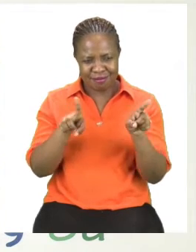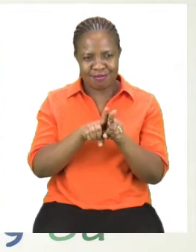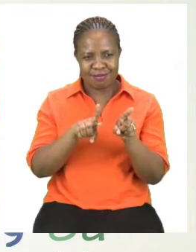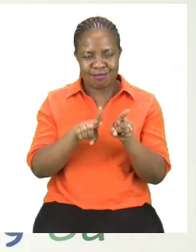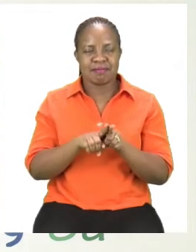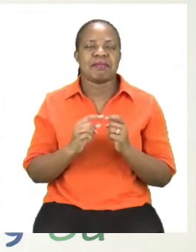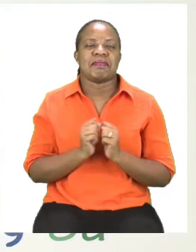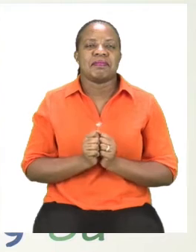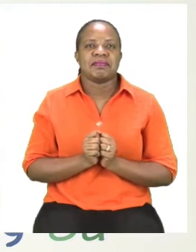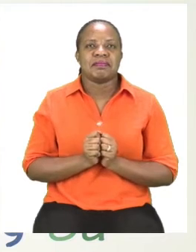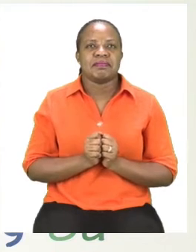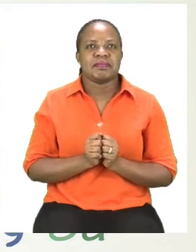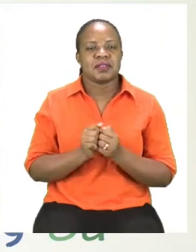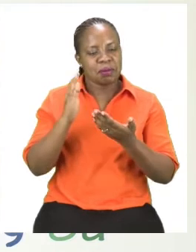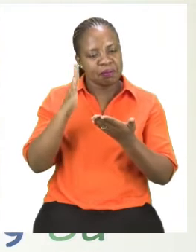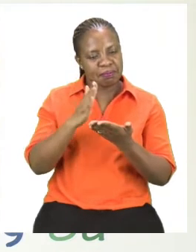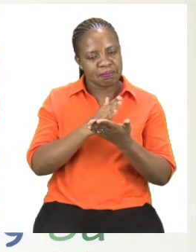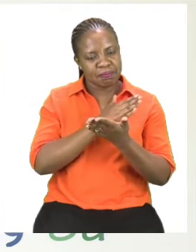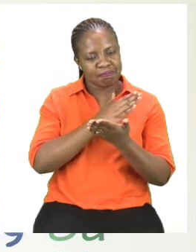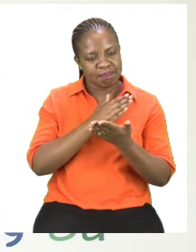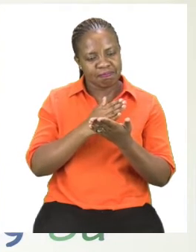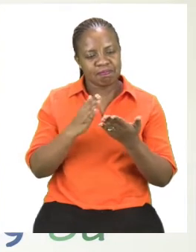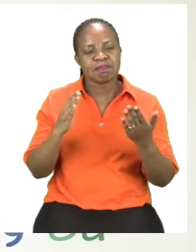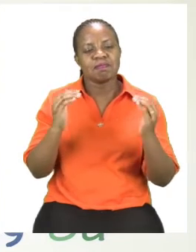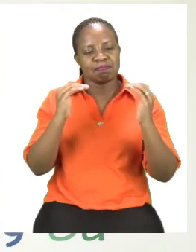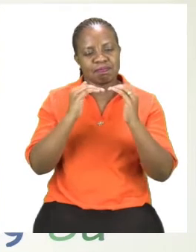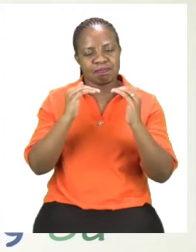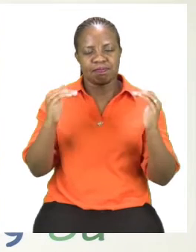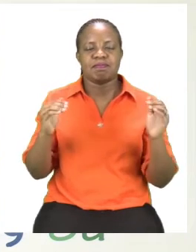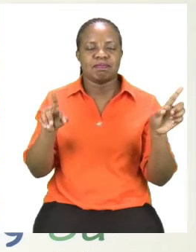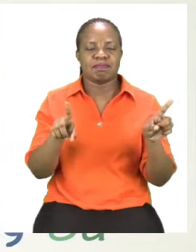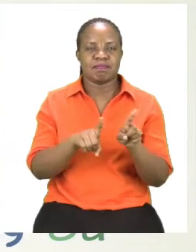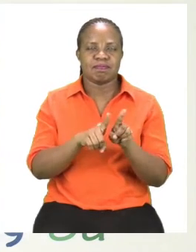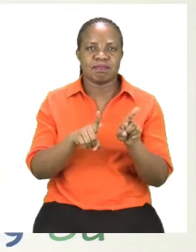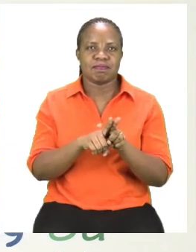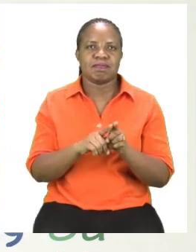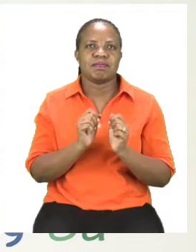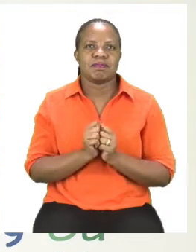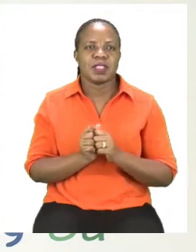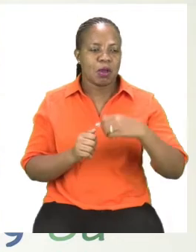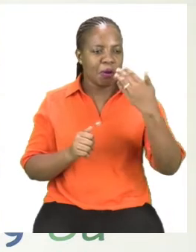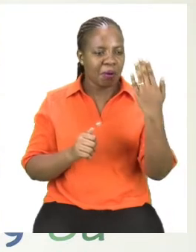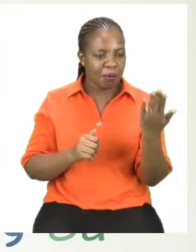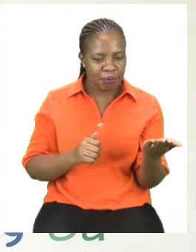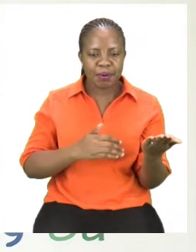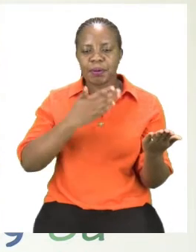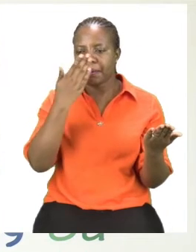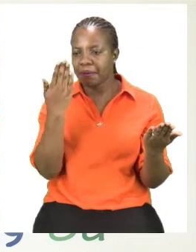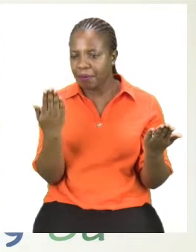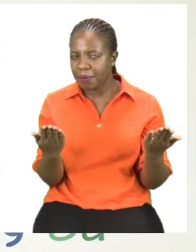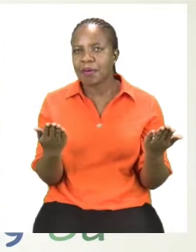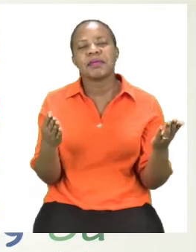B, and we're going to share equally. What we give to A must also be